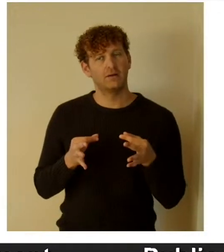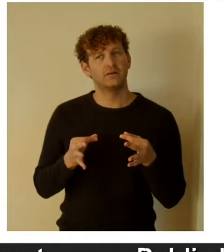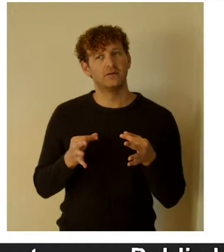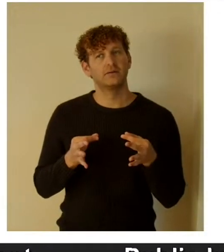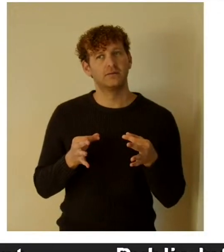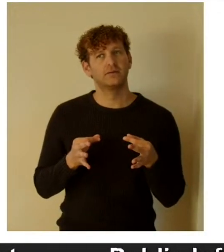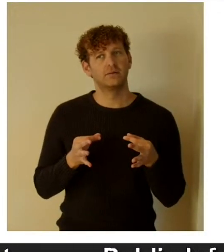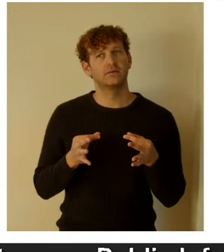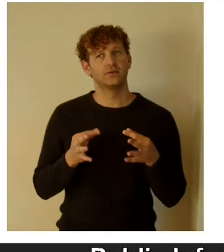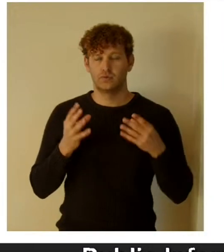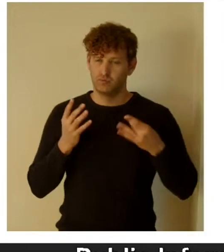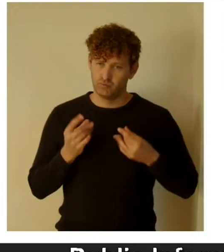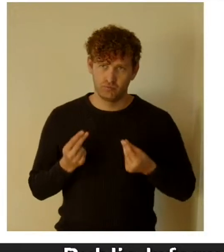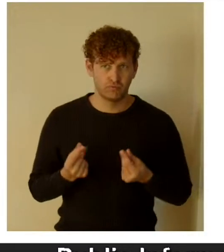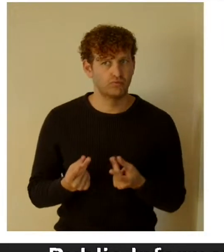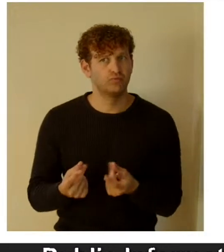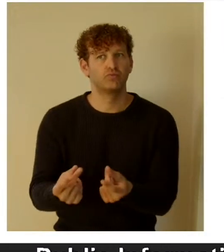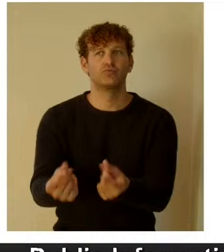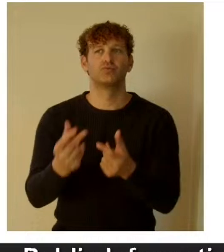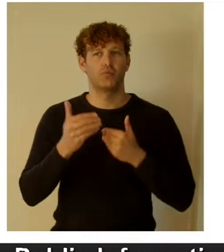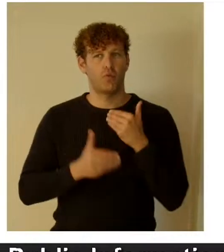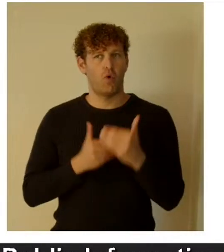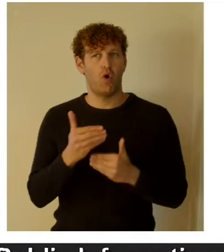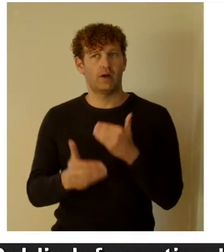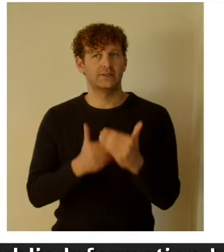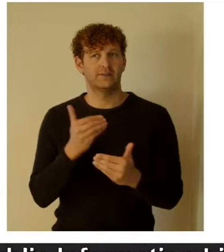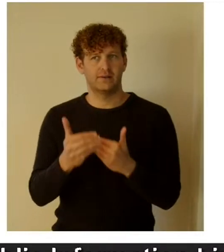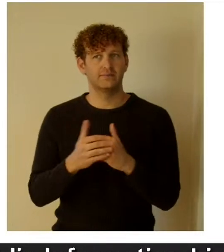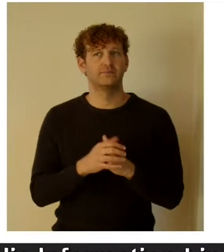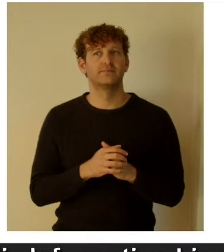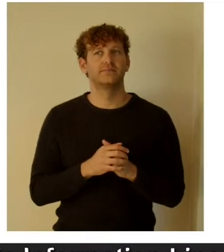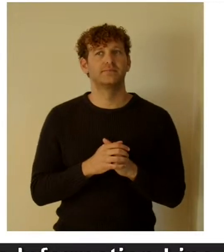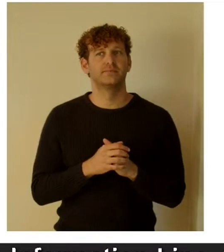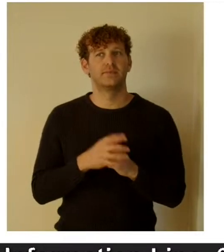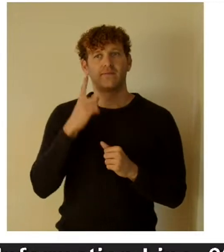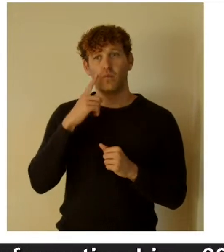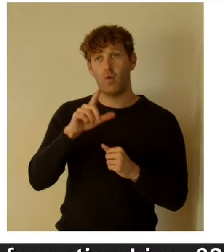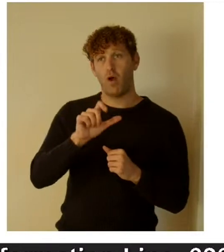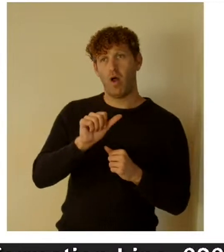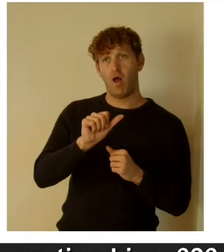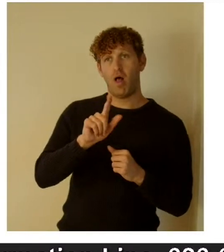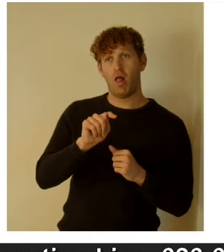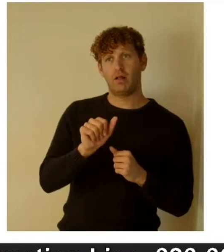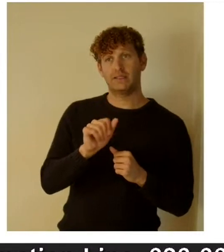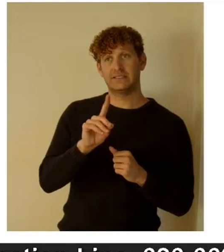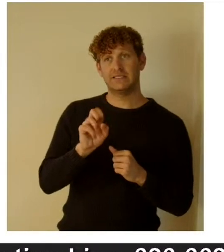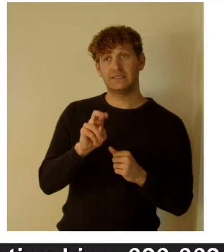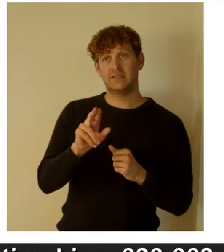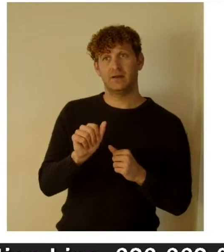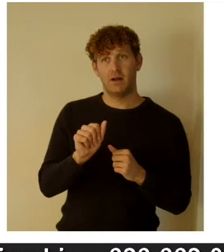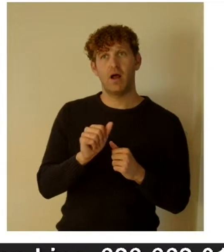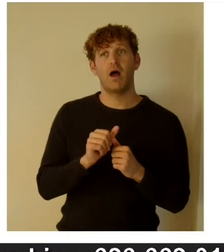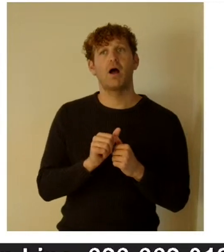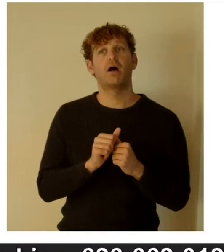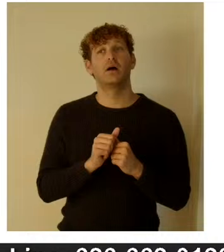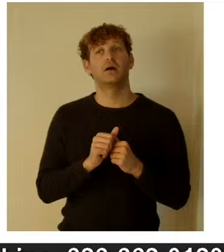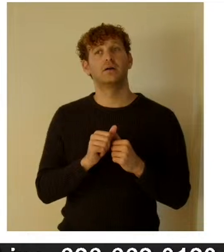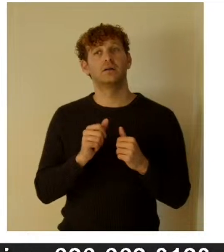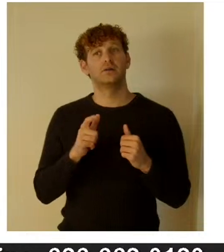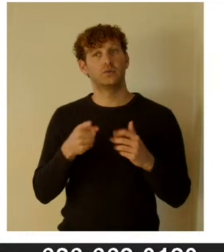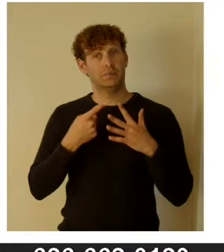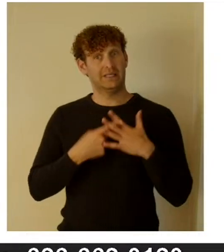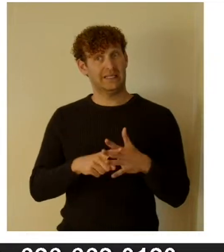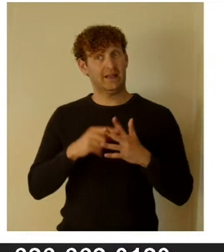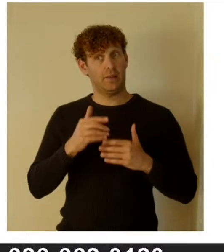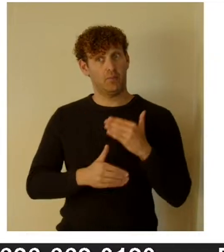the other permitting agencies in the Altadena area for the Altadena residents shortly to begin the process to understand what it will take